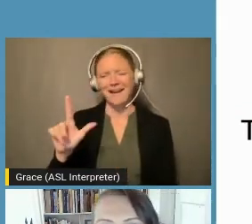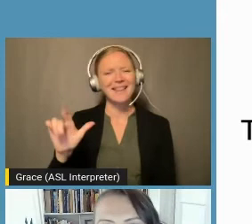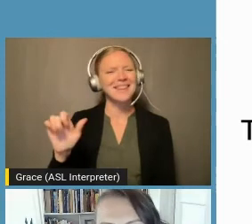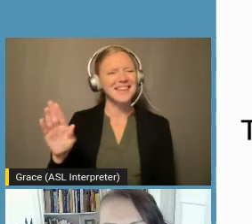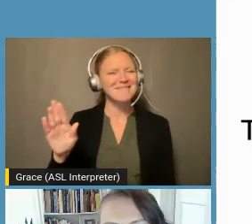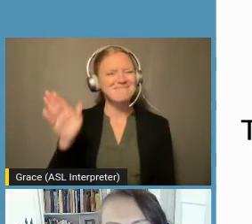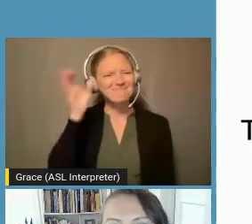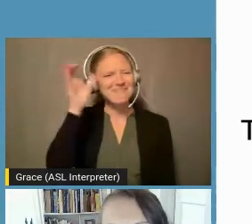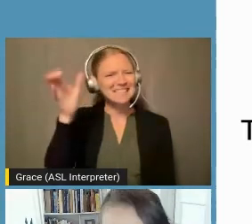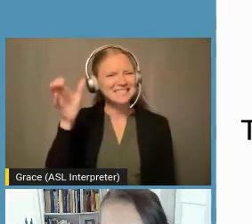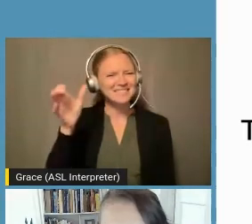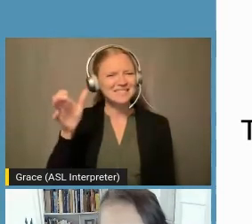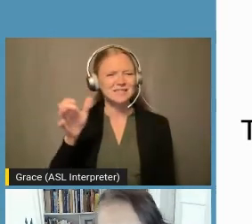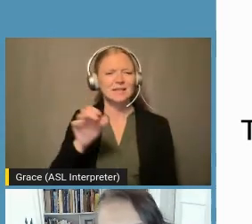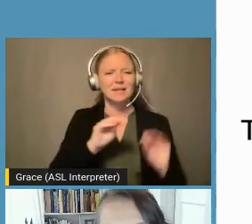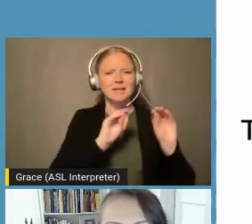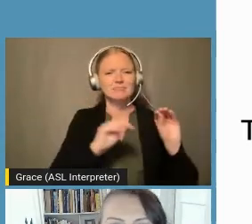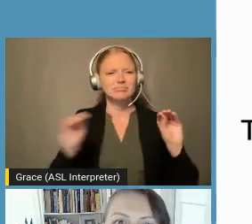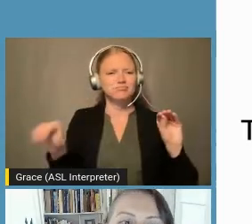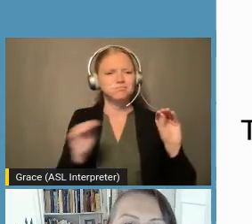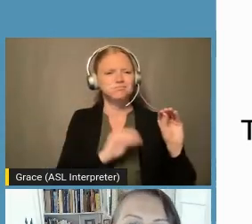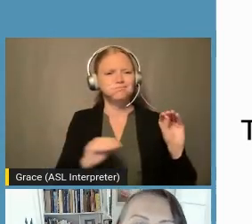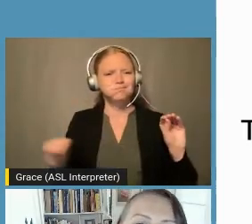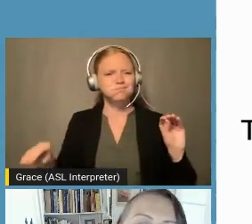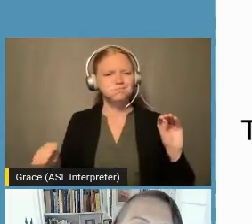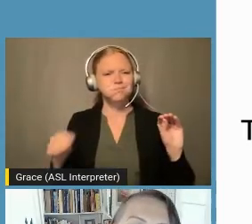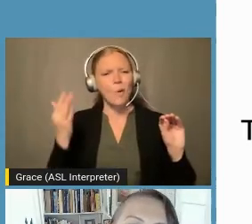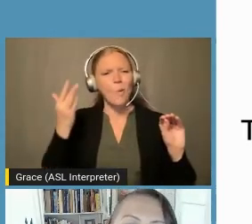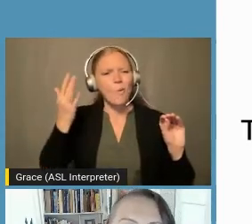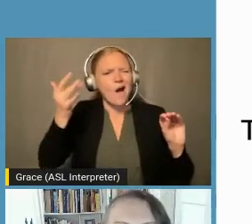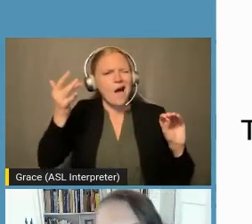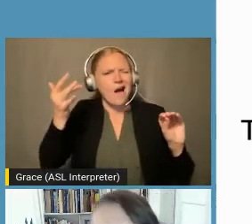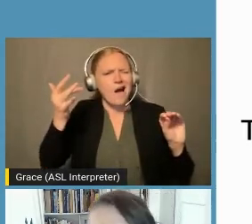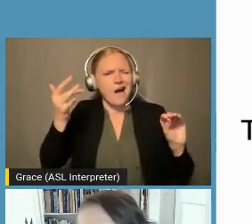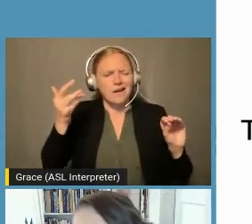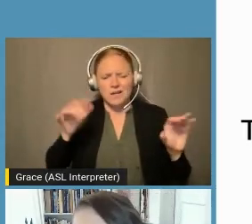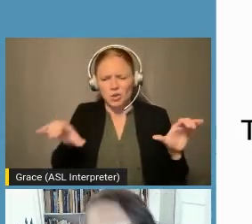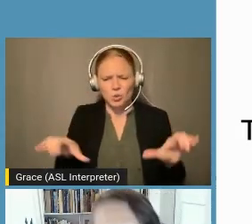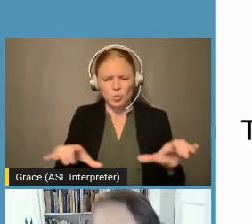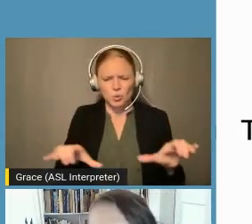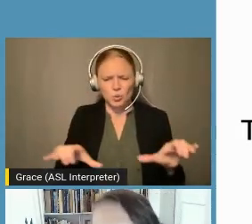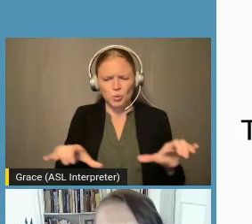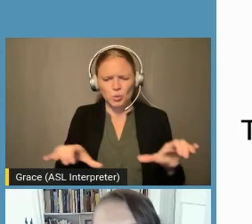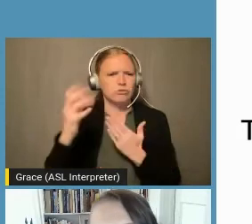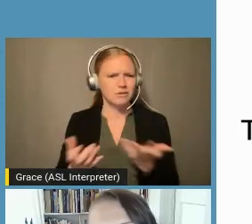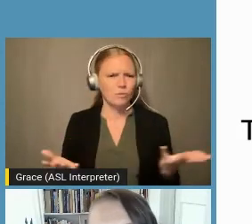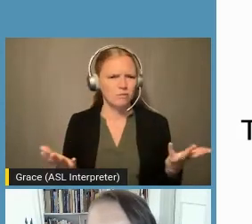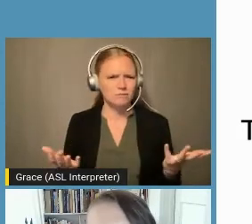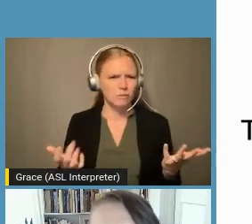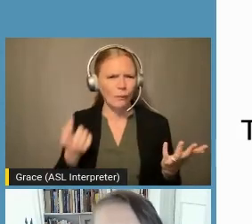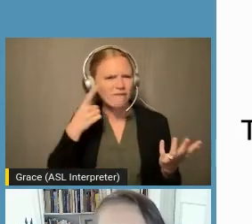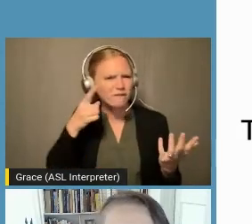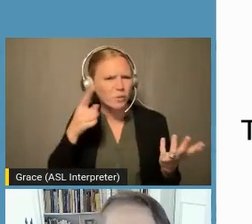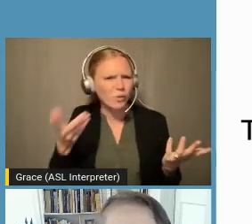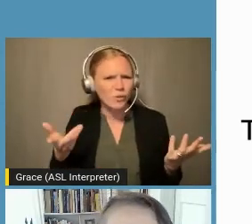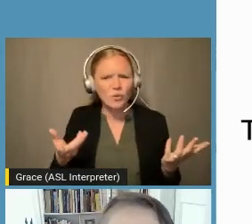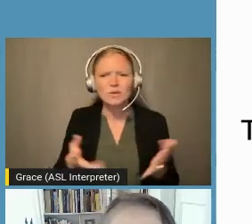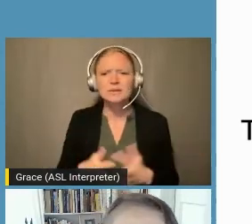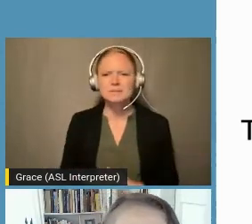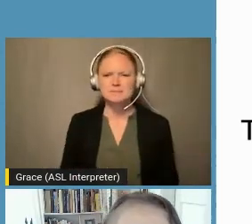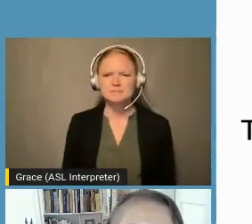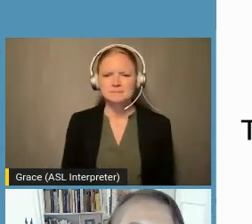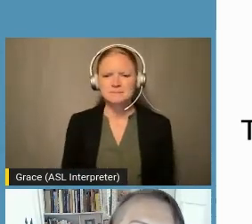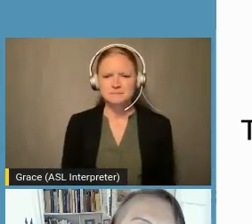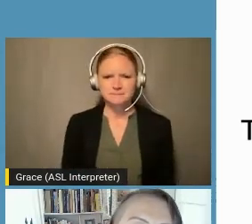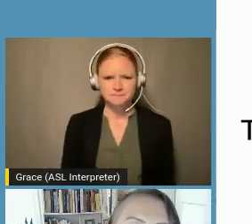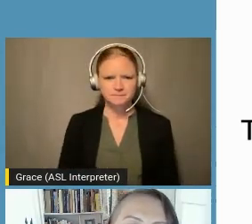of why purpose statement. So, you can, if you want these to be a